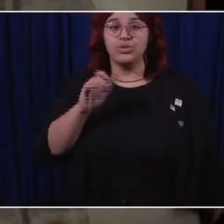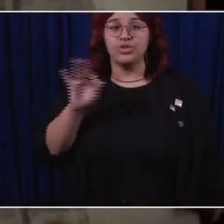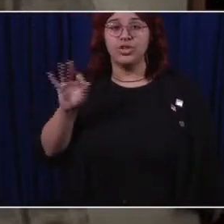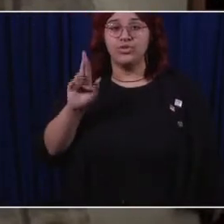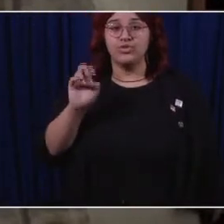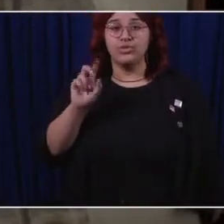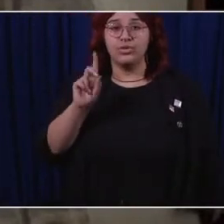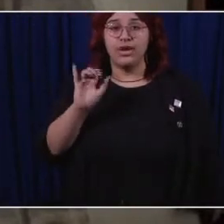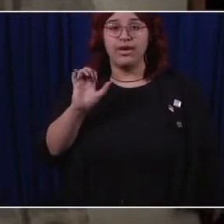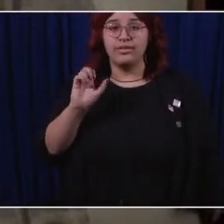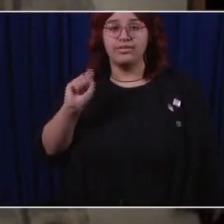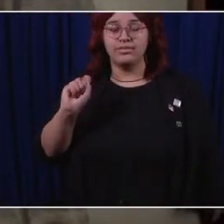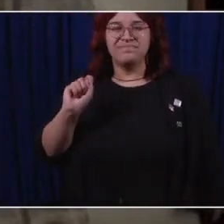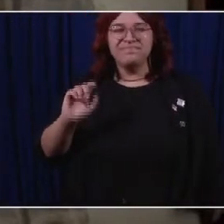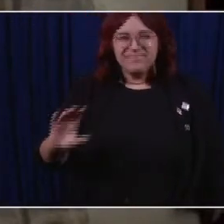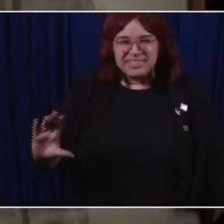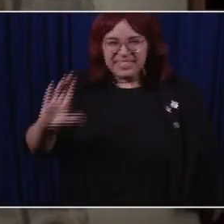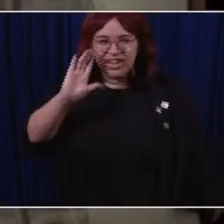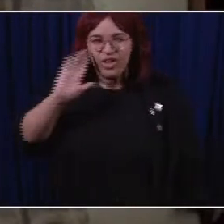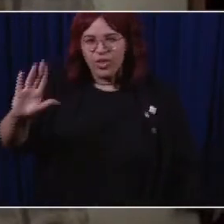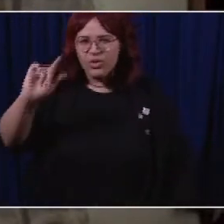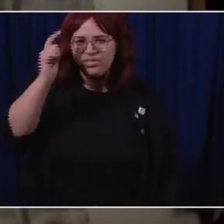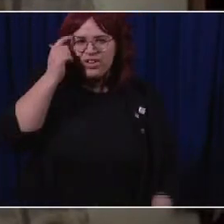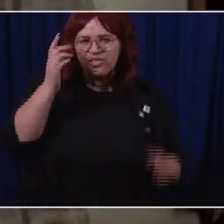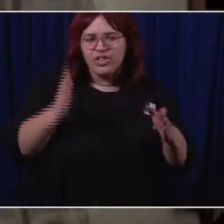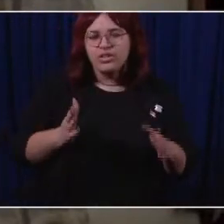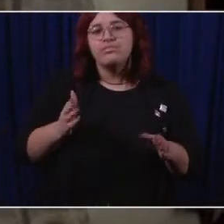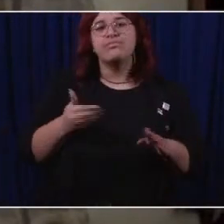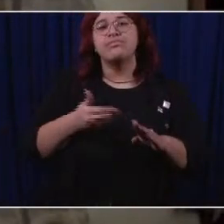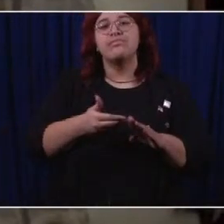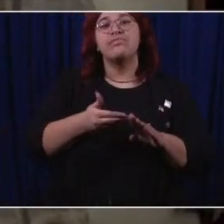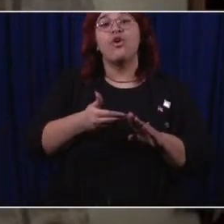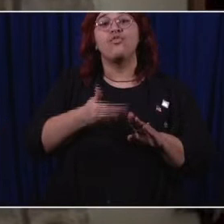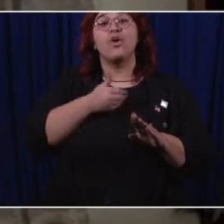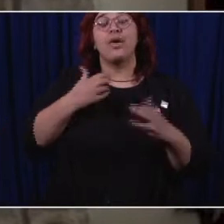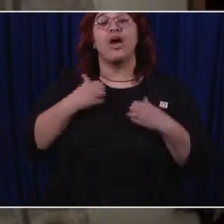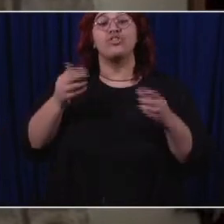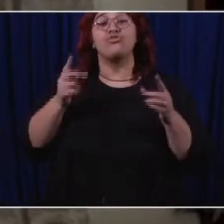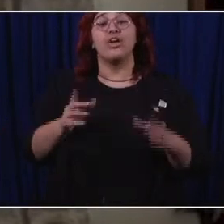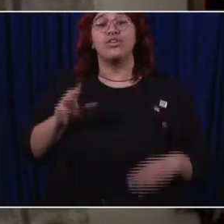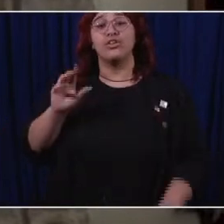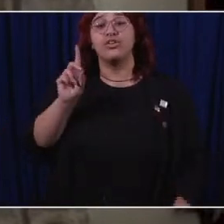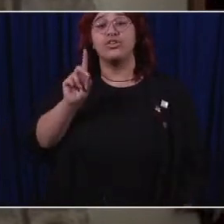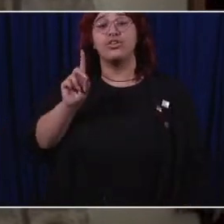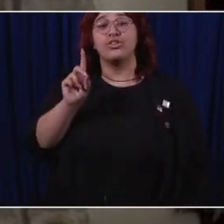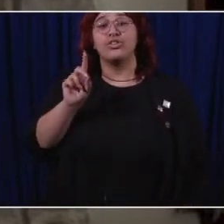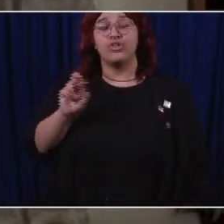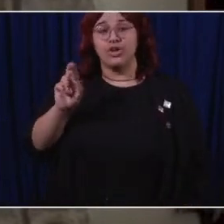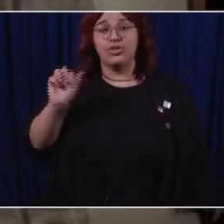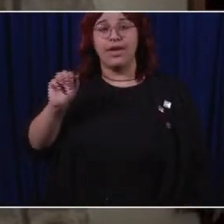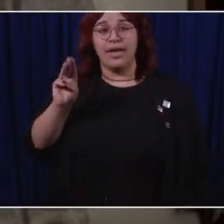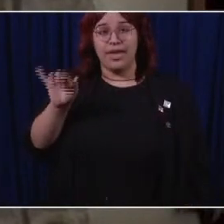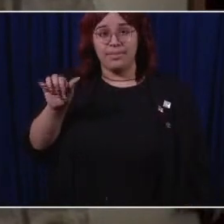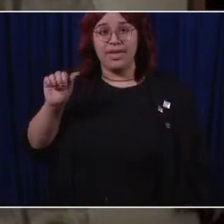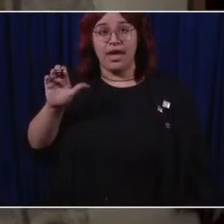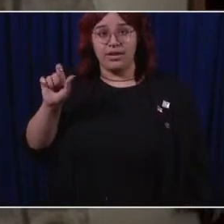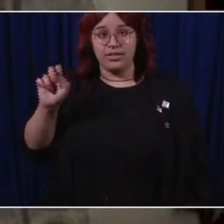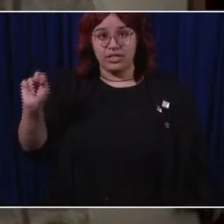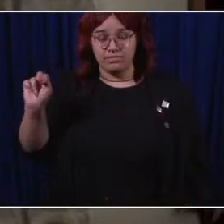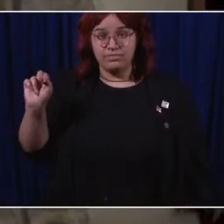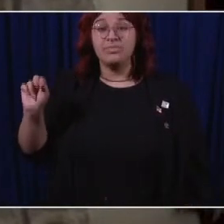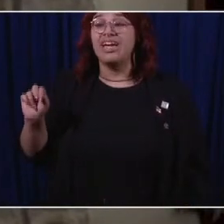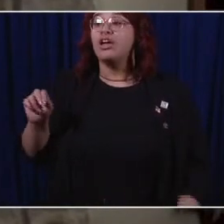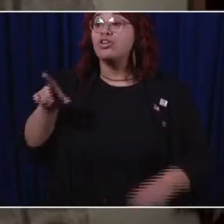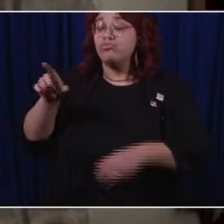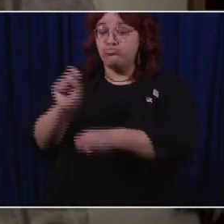Good afternoon, Governor. Hey, Jeff. Former Health Director Dr. Amy Acton just stepped down from her next job in order to seriously consider